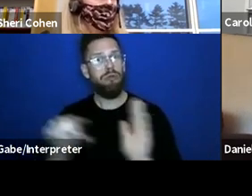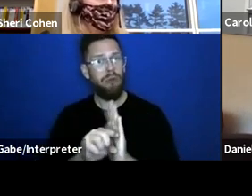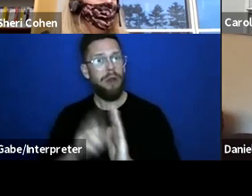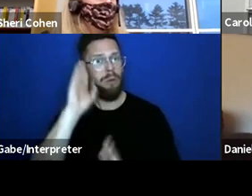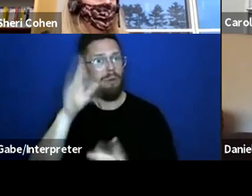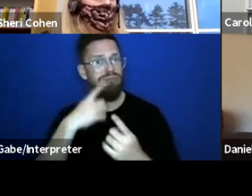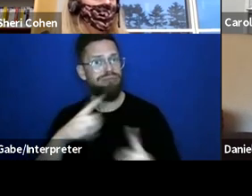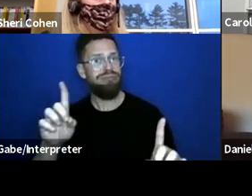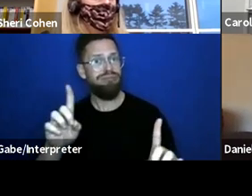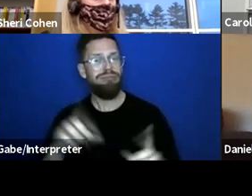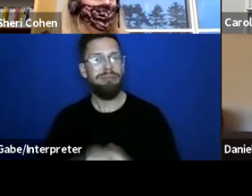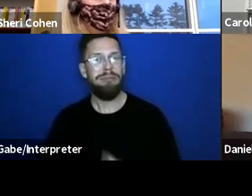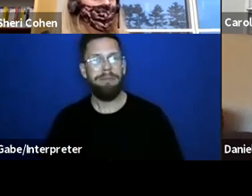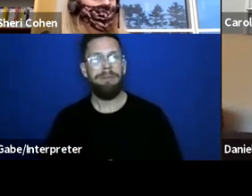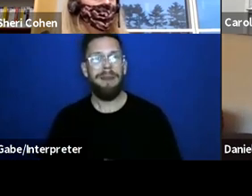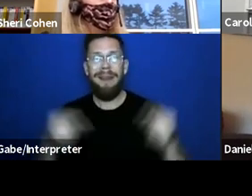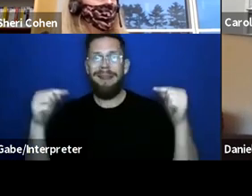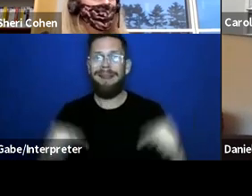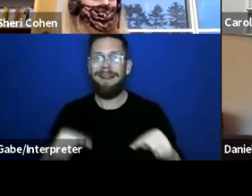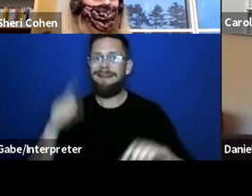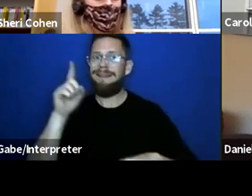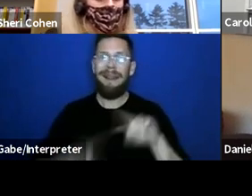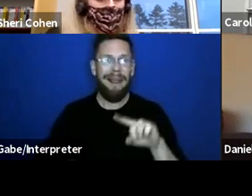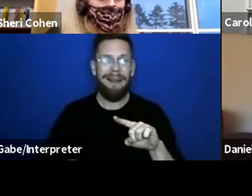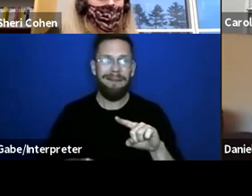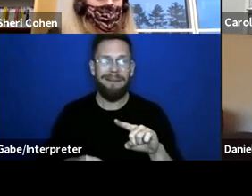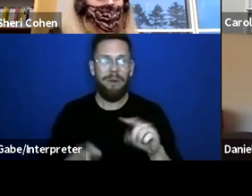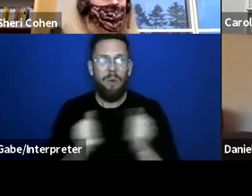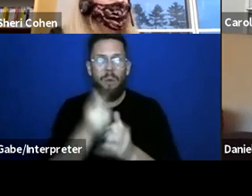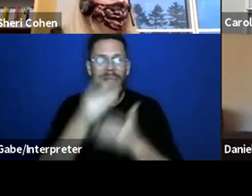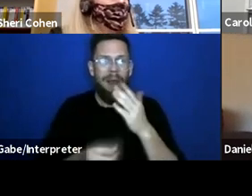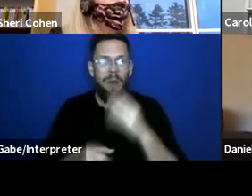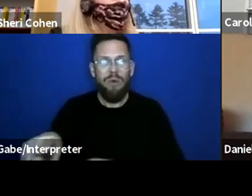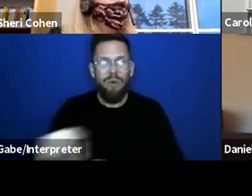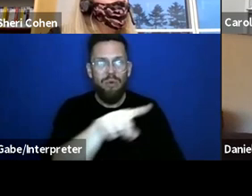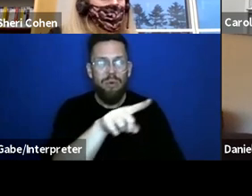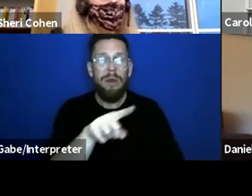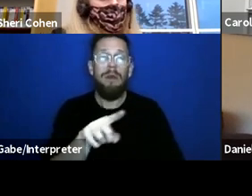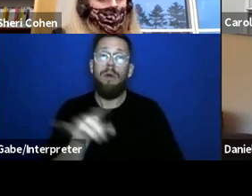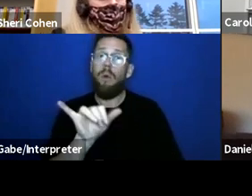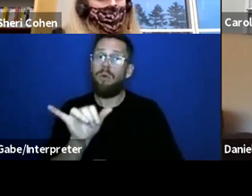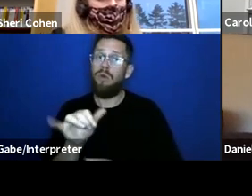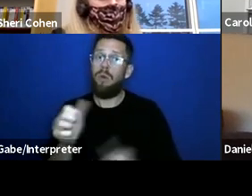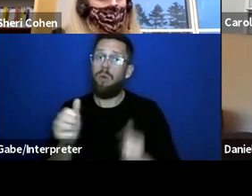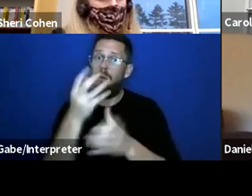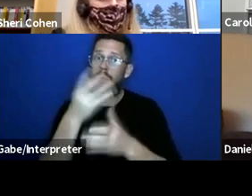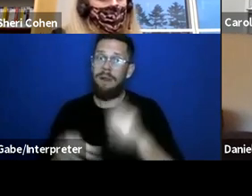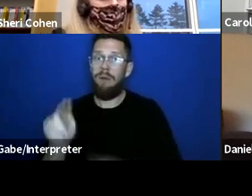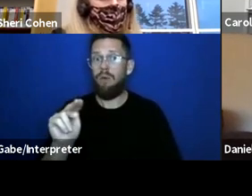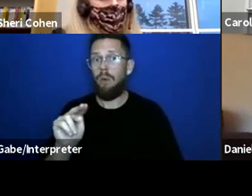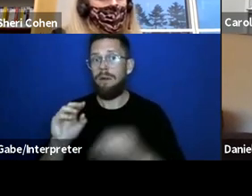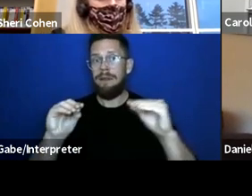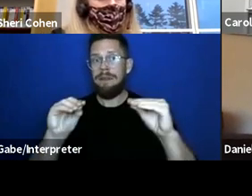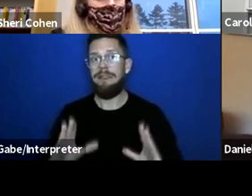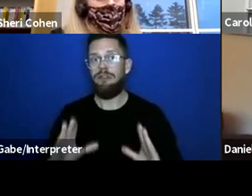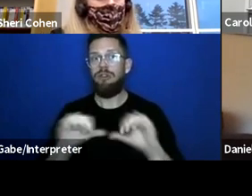teachers have. This cannot be done without you, but more importantly, cannot be done without the Norton Teachers Association, because they're putting